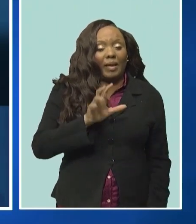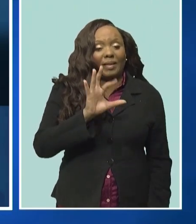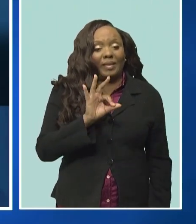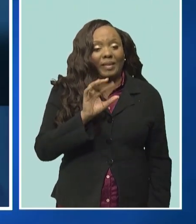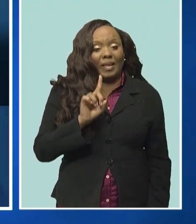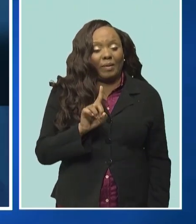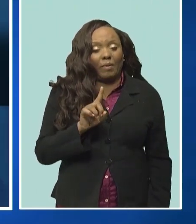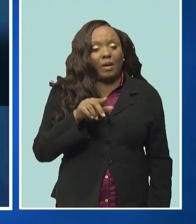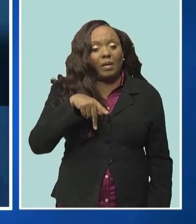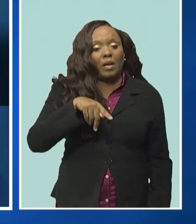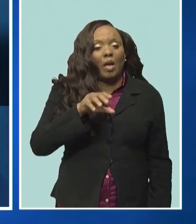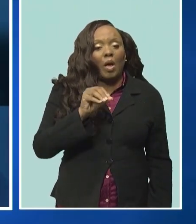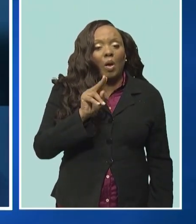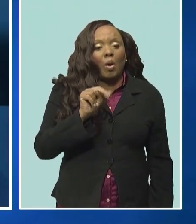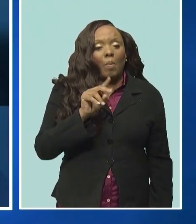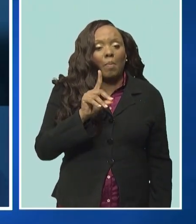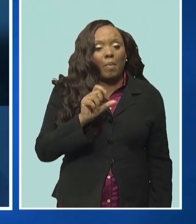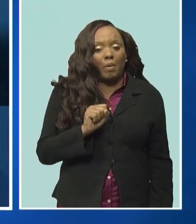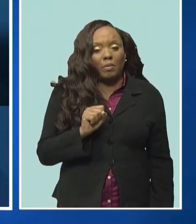£167,391, or nearly